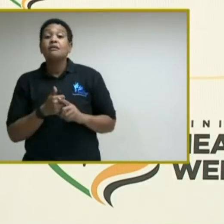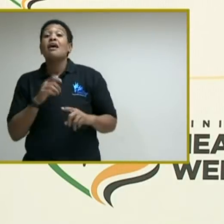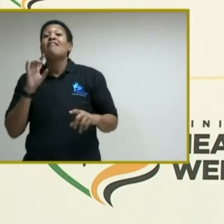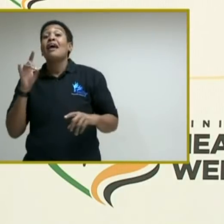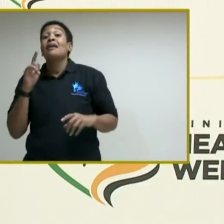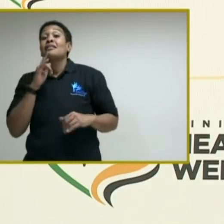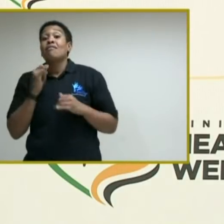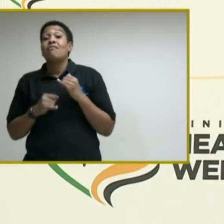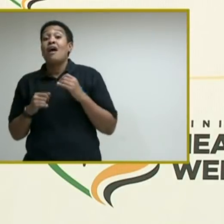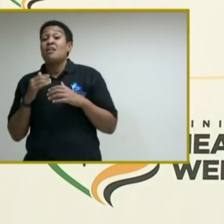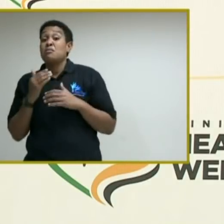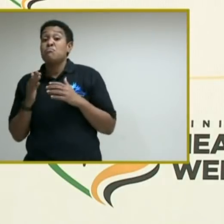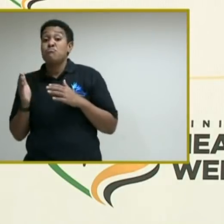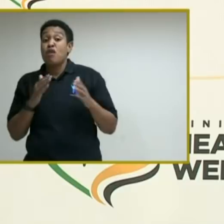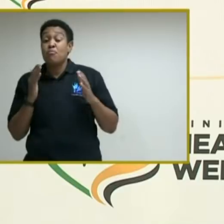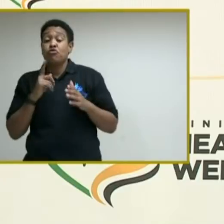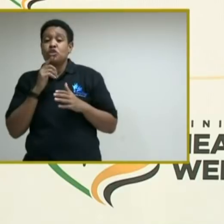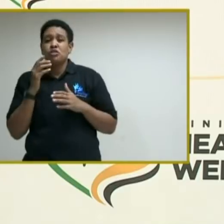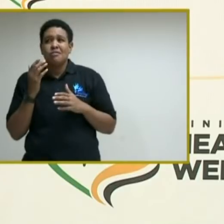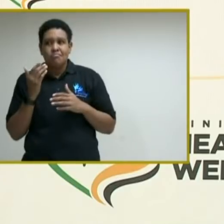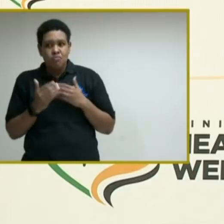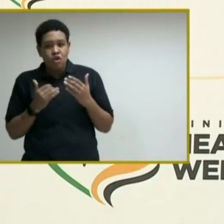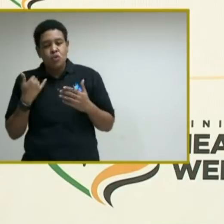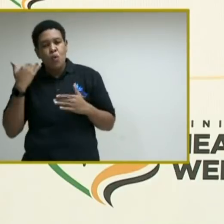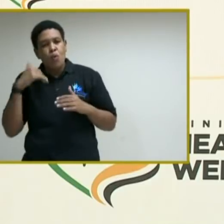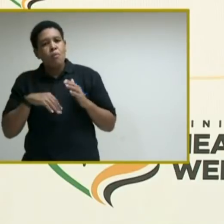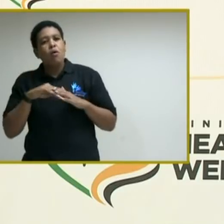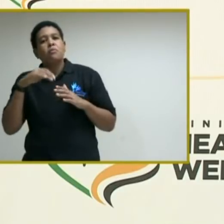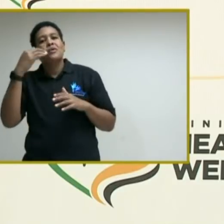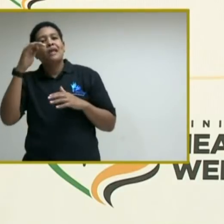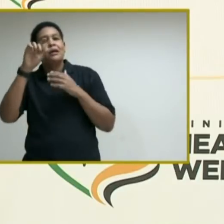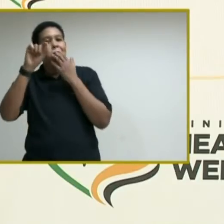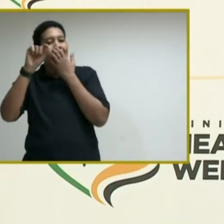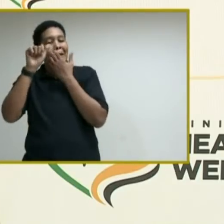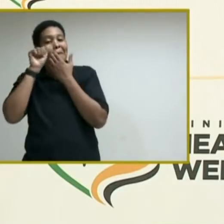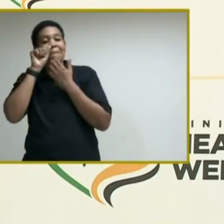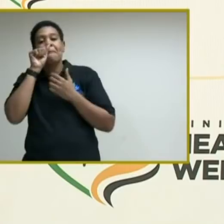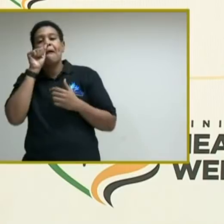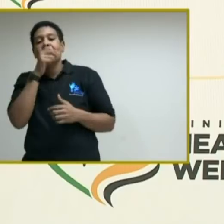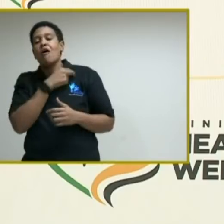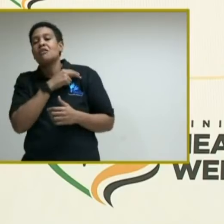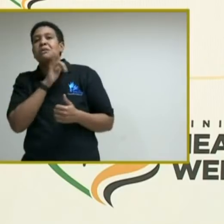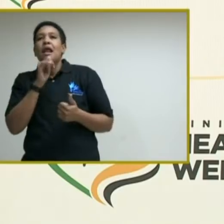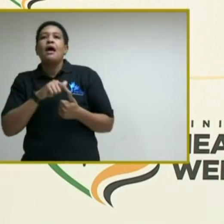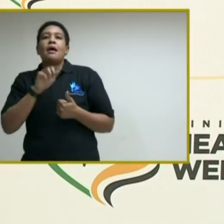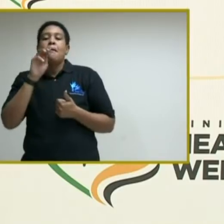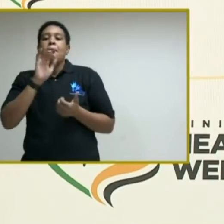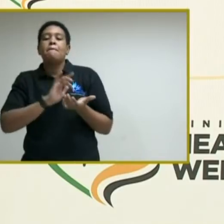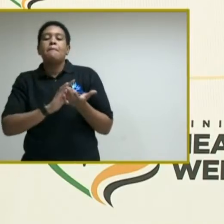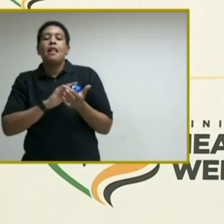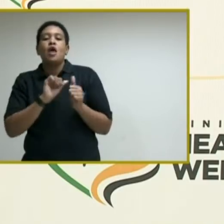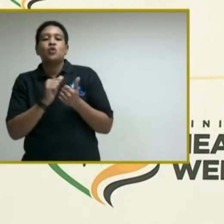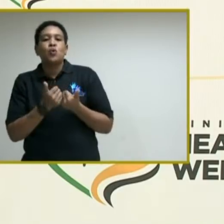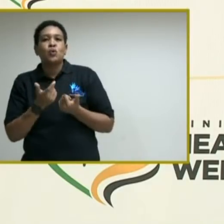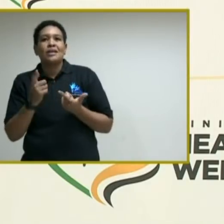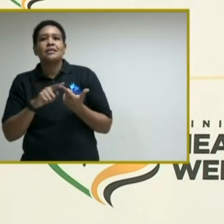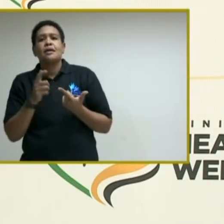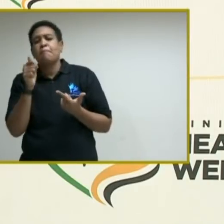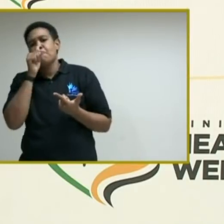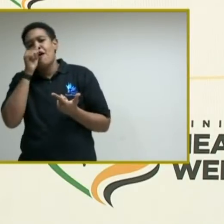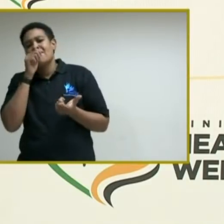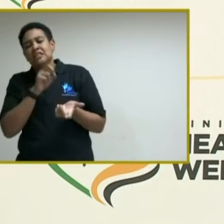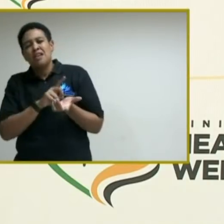we're hoping to go up to about 19 or 20. These are private hospitals like Medical Associates. These are private